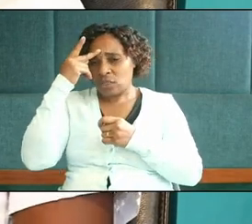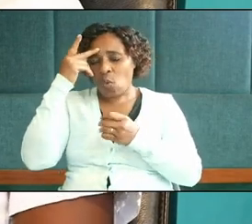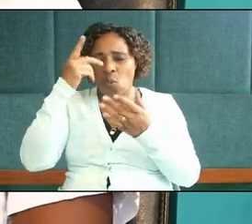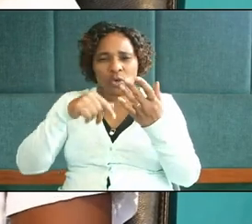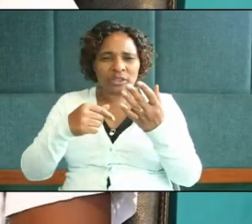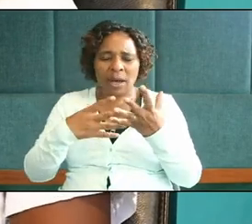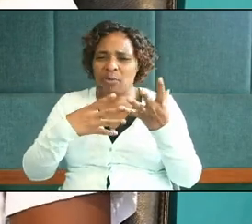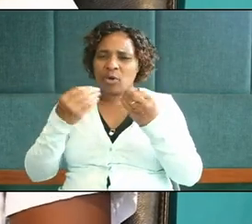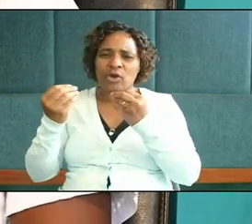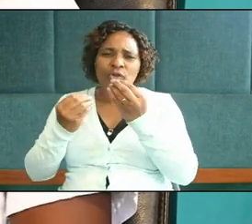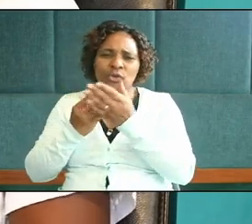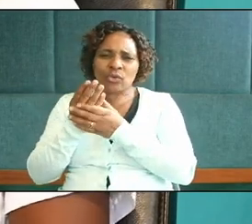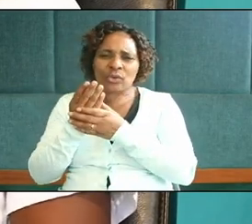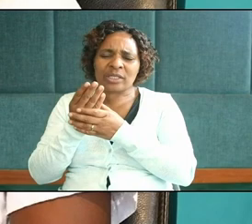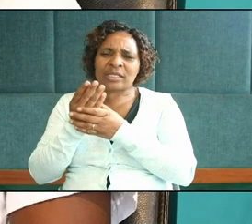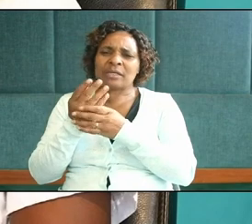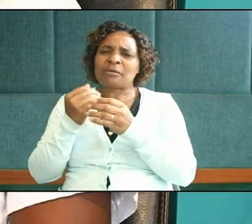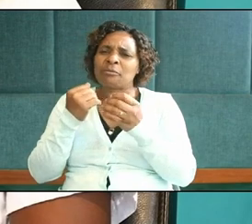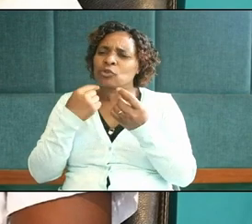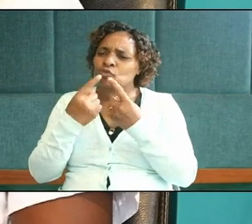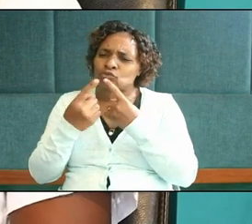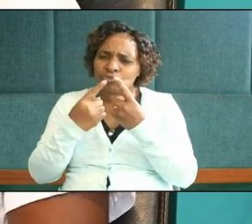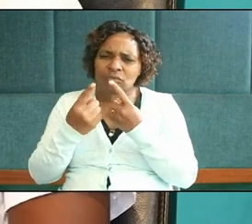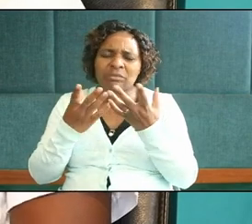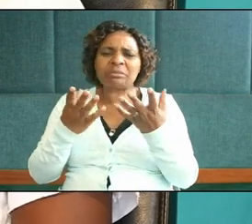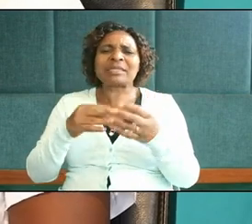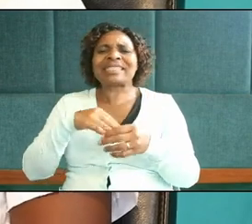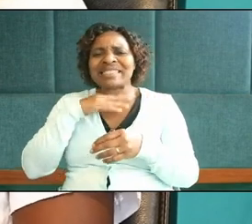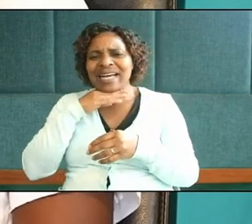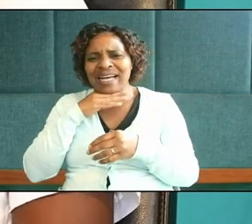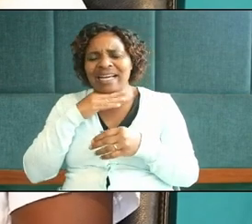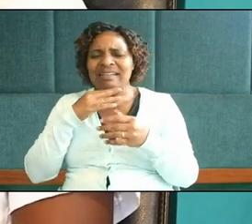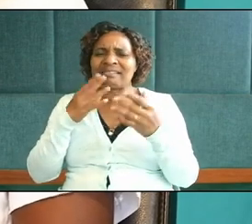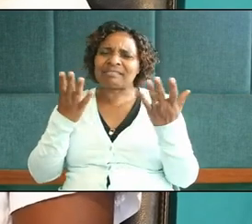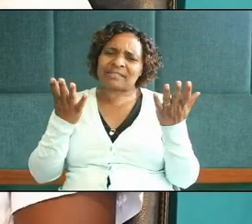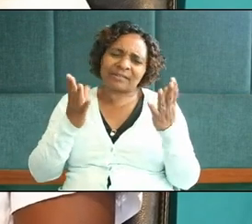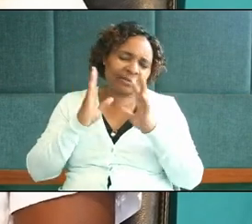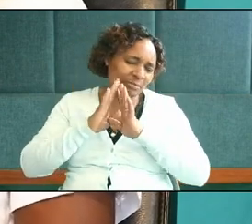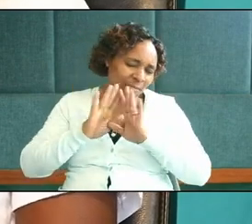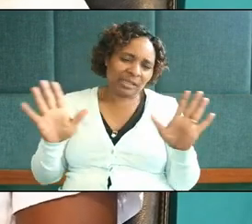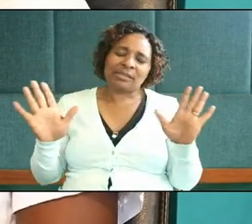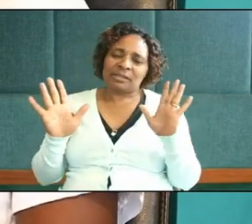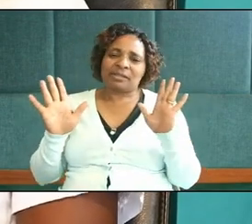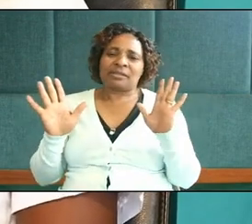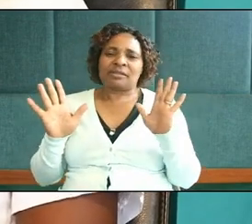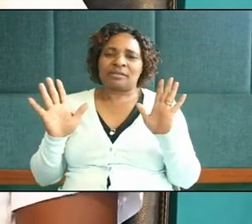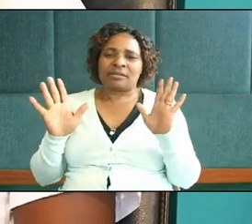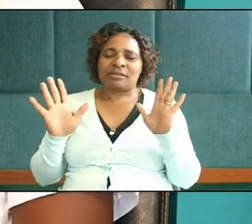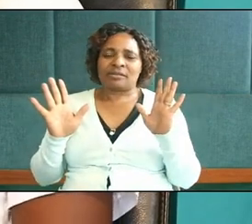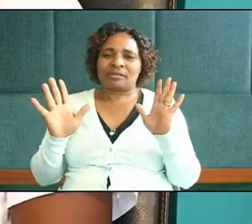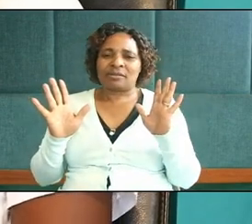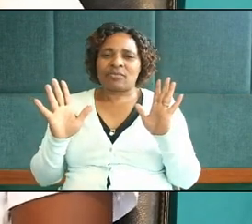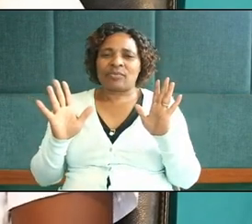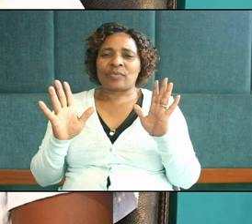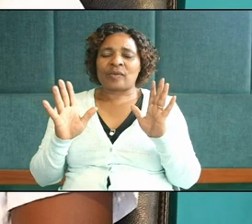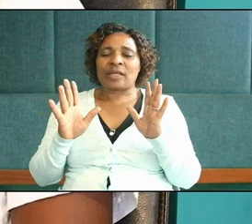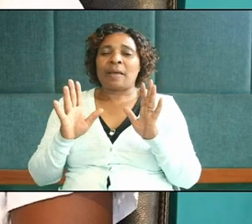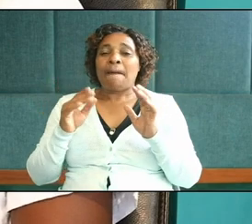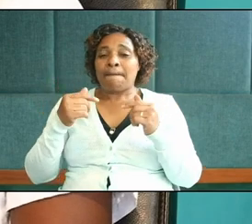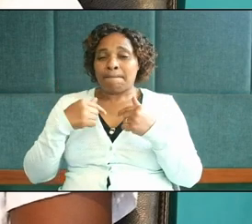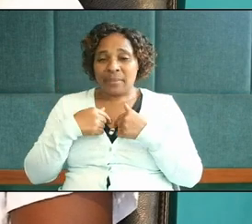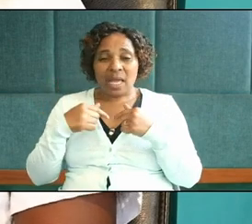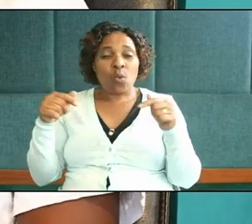through. They just mm-hmm. say, turn left, you turn left, whether you're going to die when you turn left. That's mm-hmm. it, die. In obedience. But I was